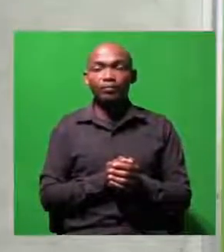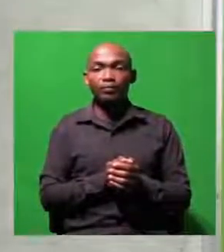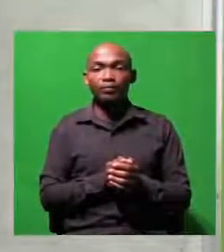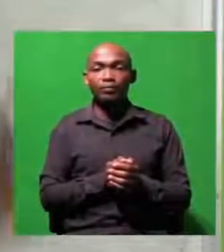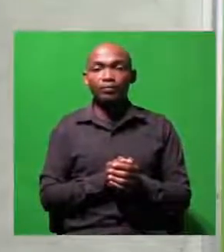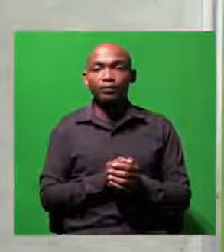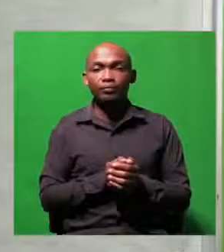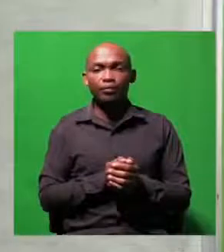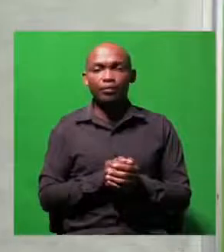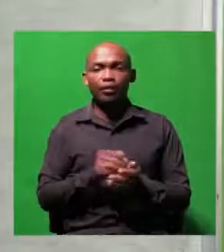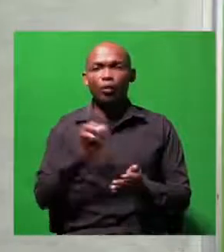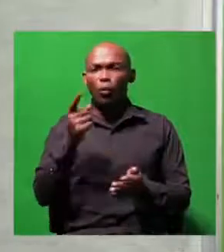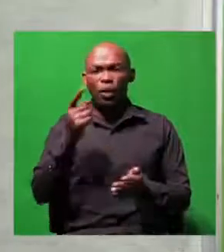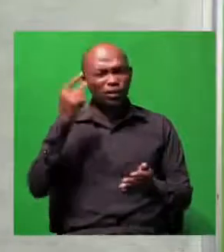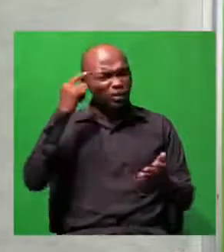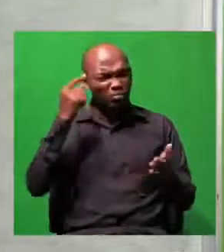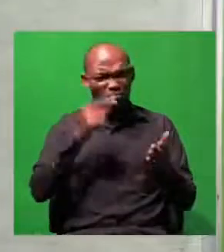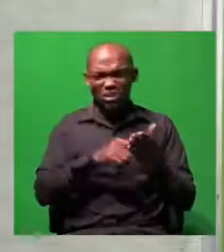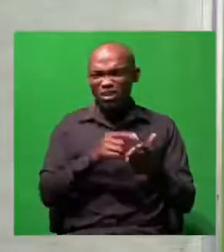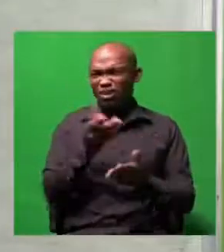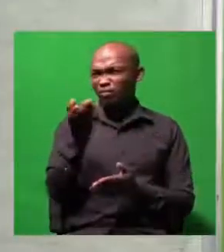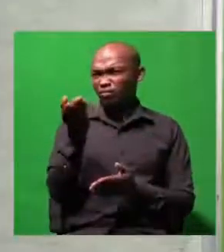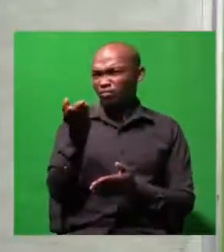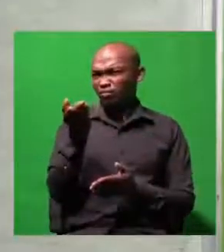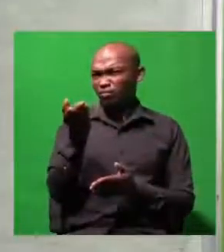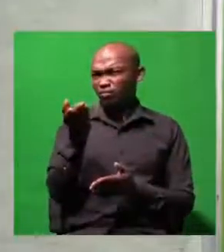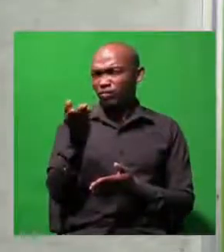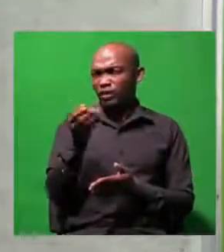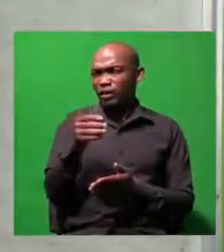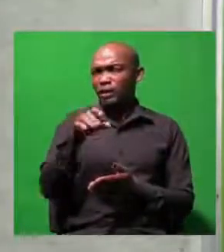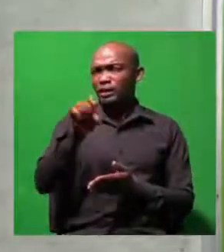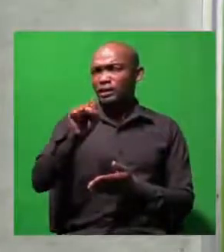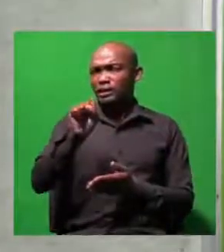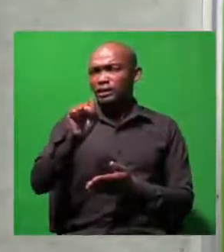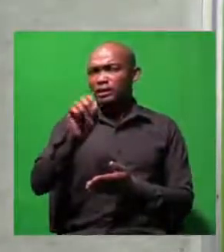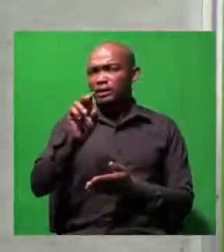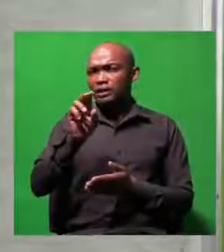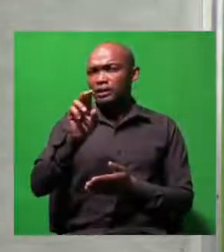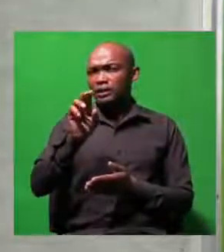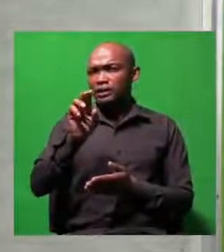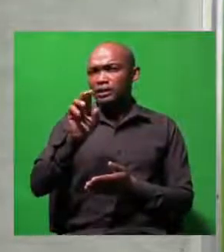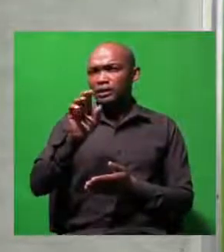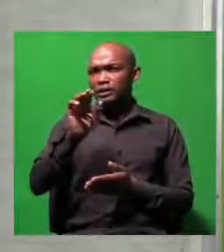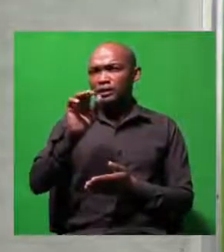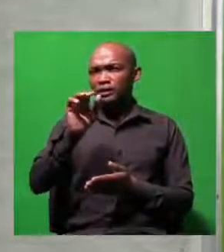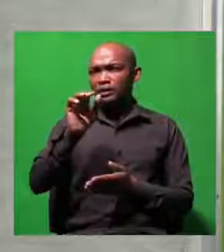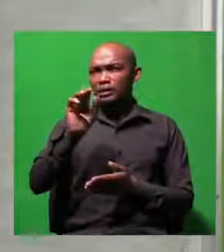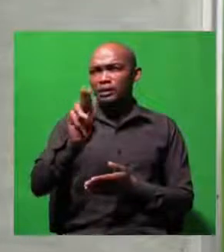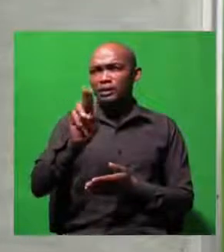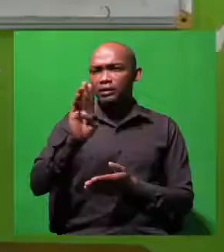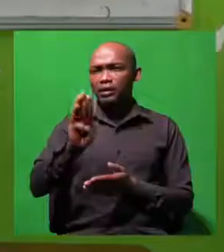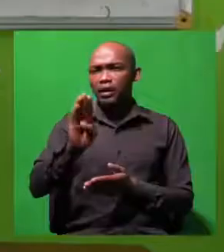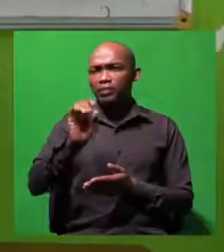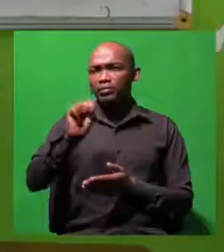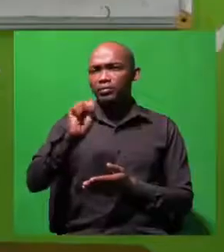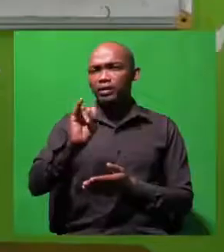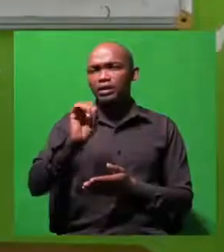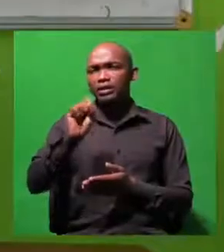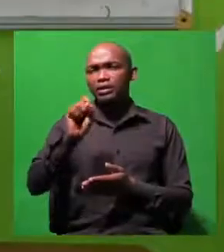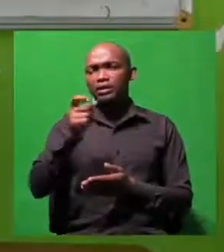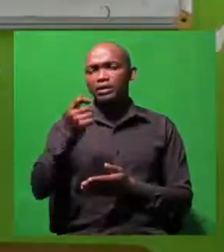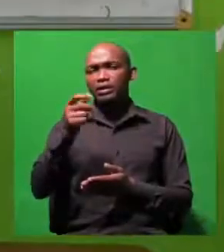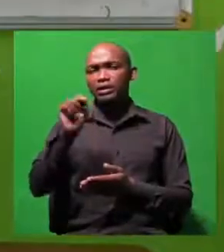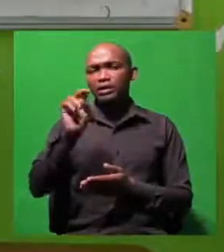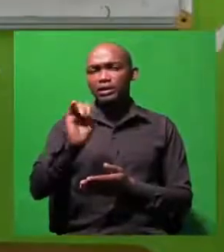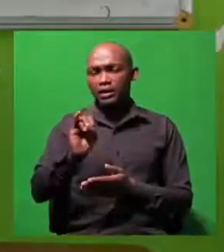Subsistence what? Subsistence economy. What do we mean by subsistence economy? What